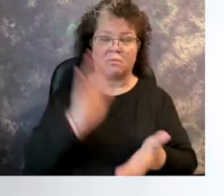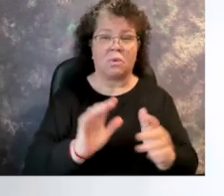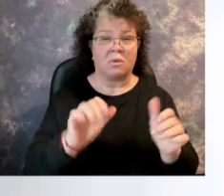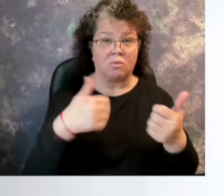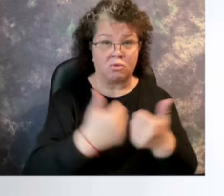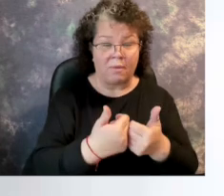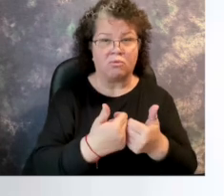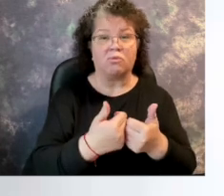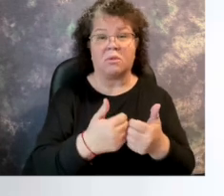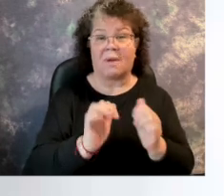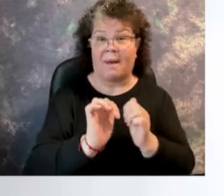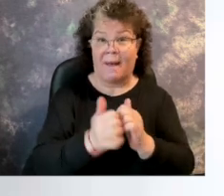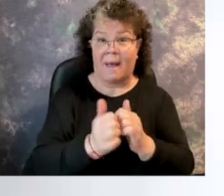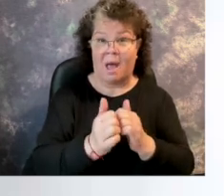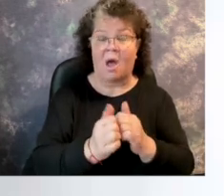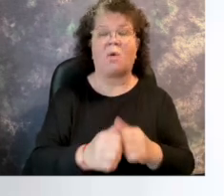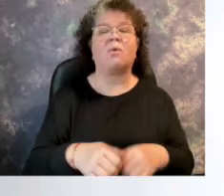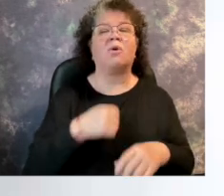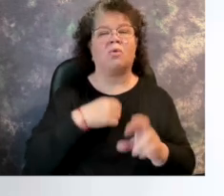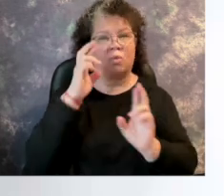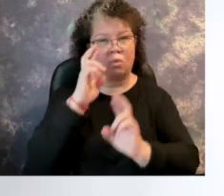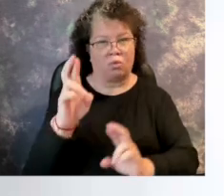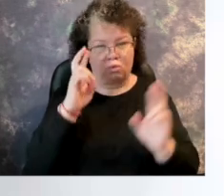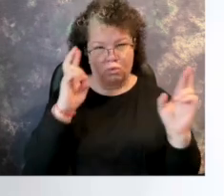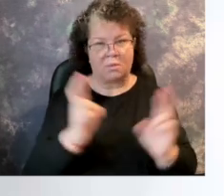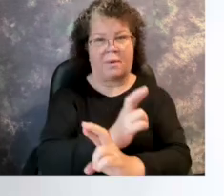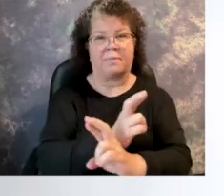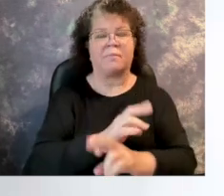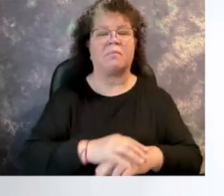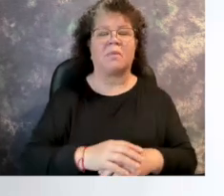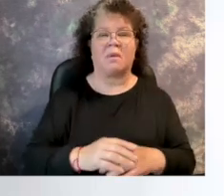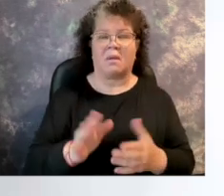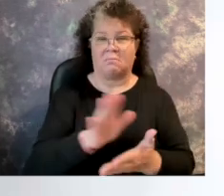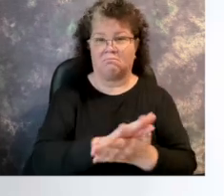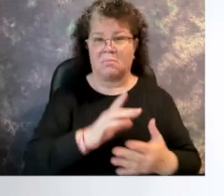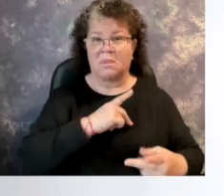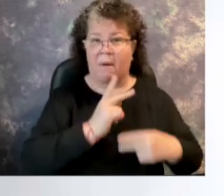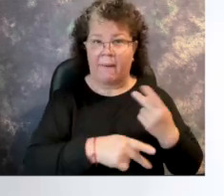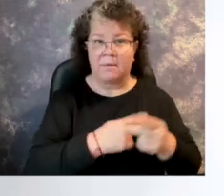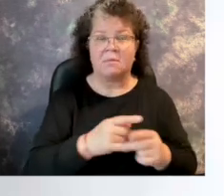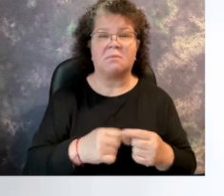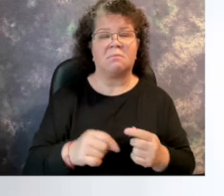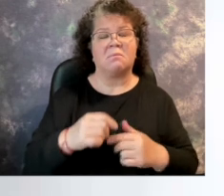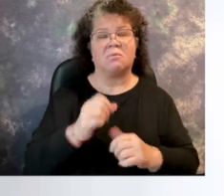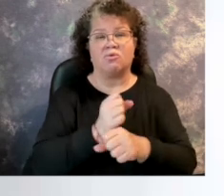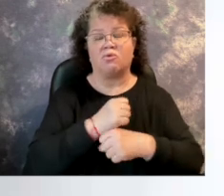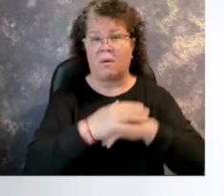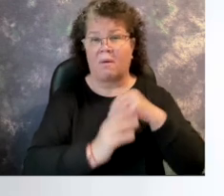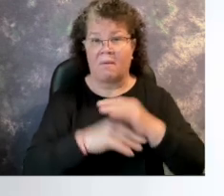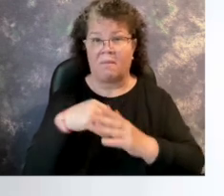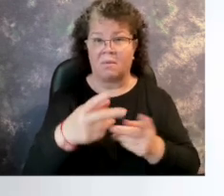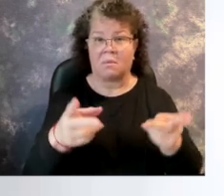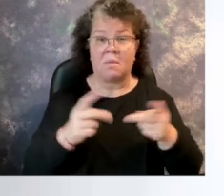as follows. Please be respectful. Let's be kind and create a comfortable space for